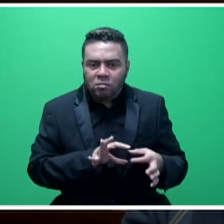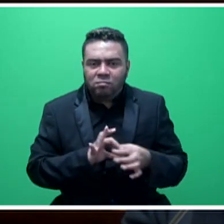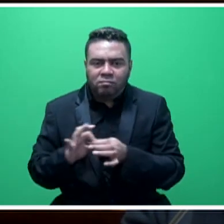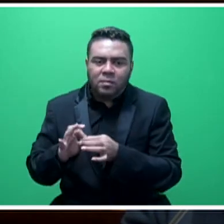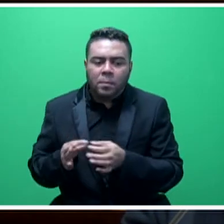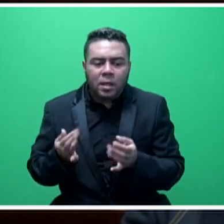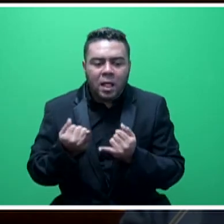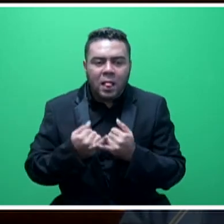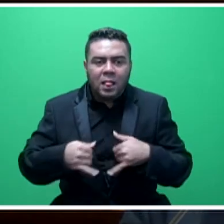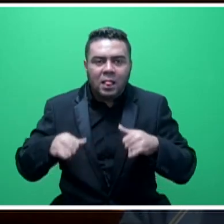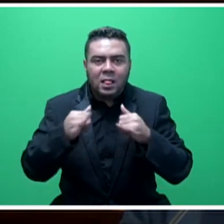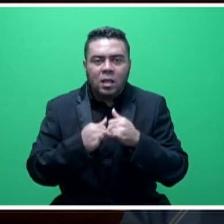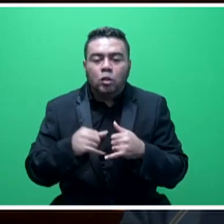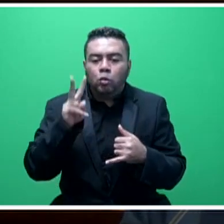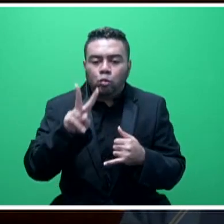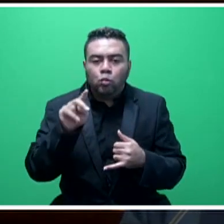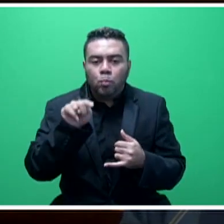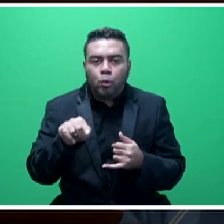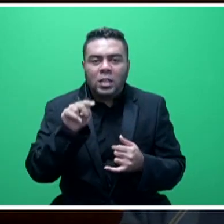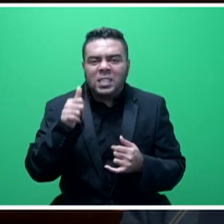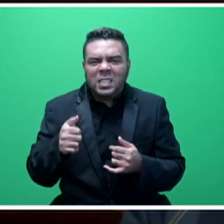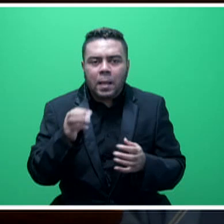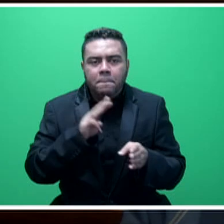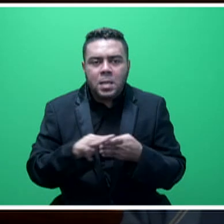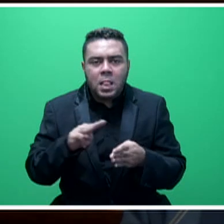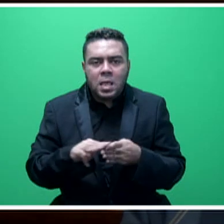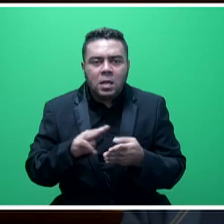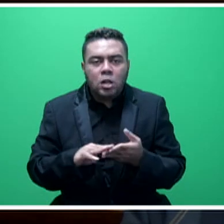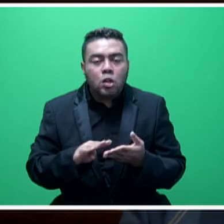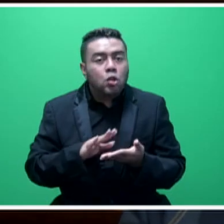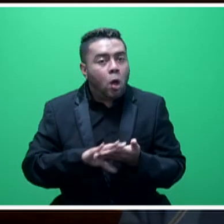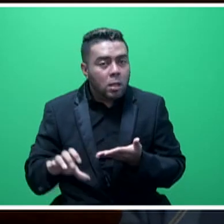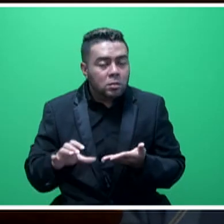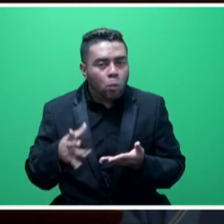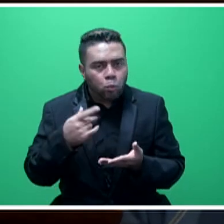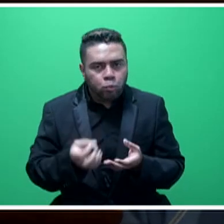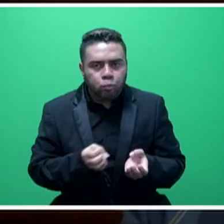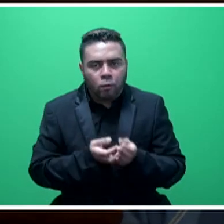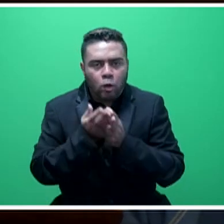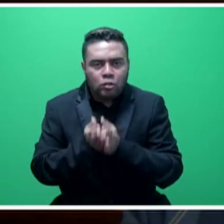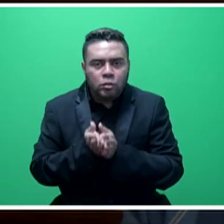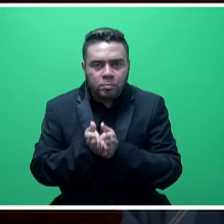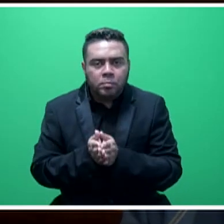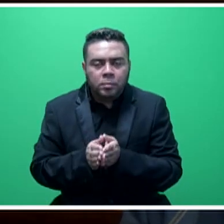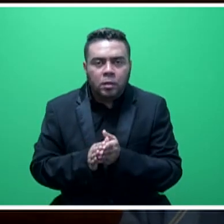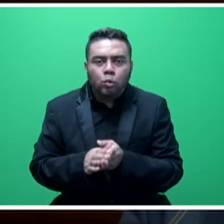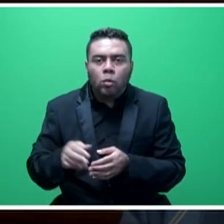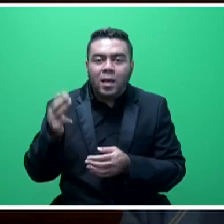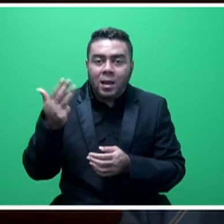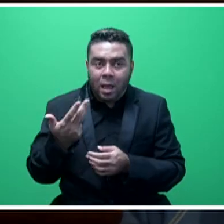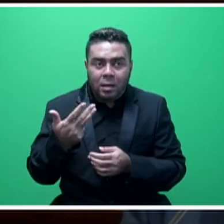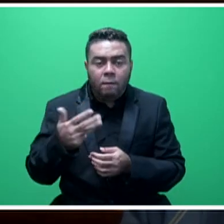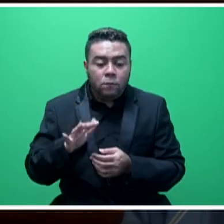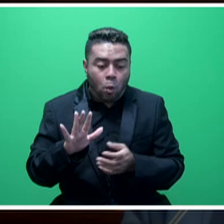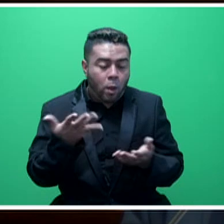and the mainland. $2.6 million is allocated for the provision of shipping services to the 9 routes, namely